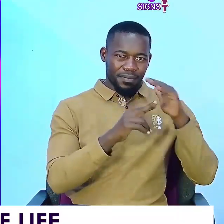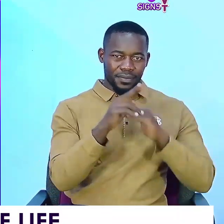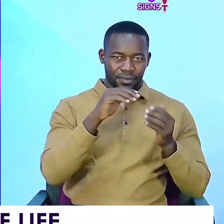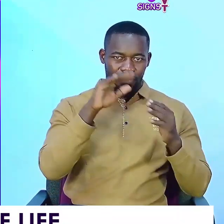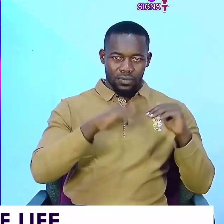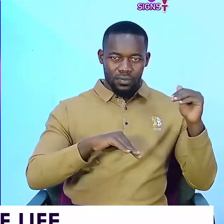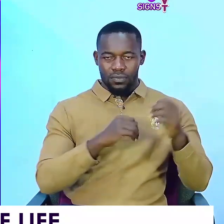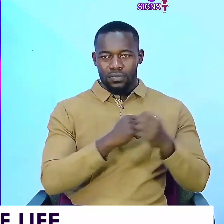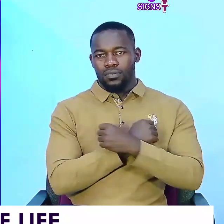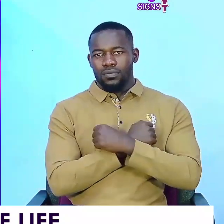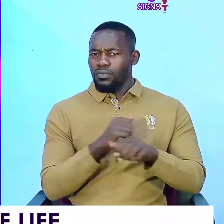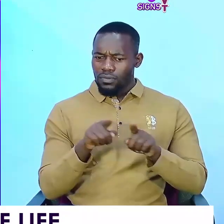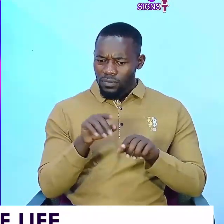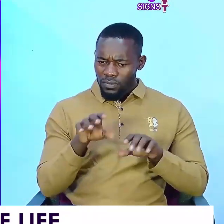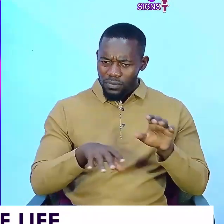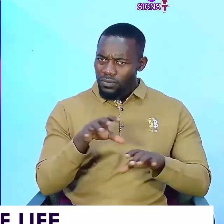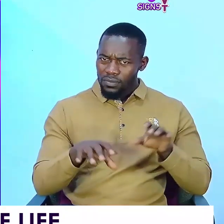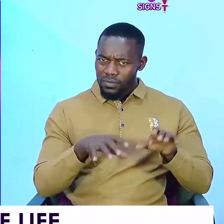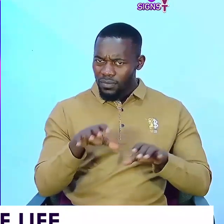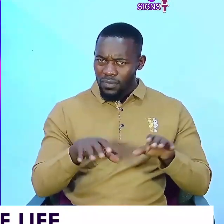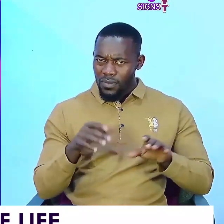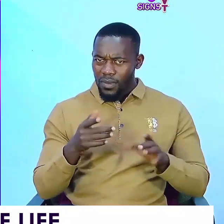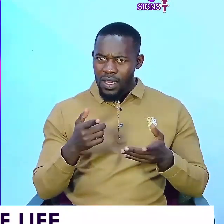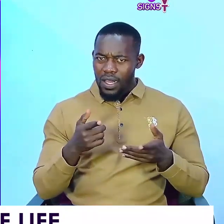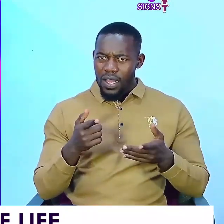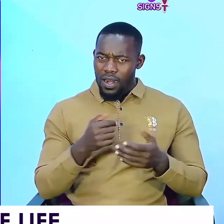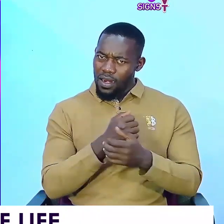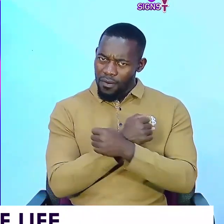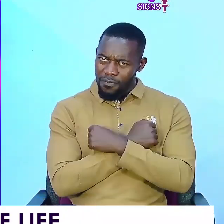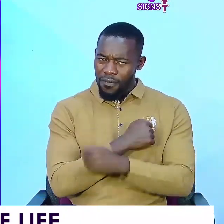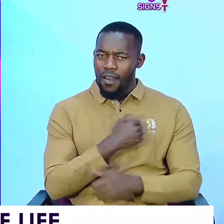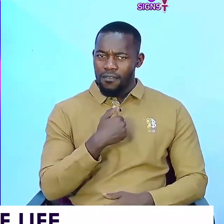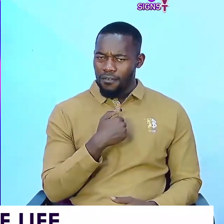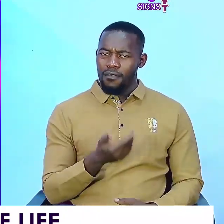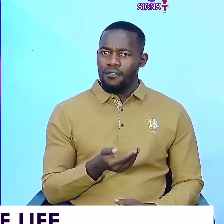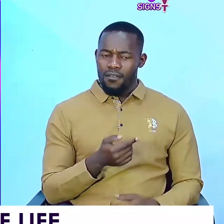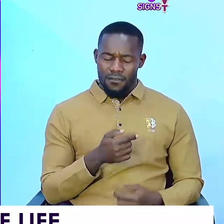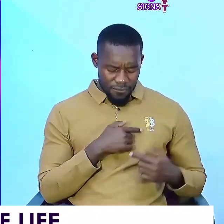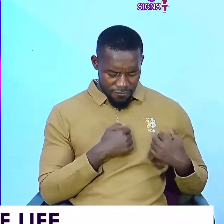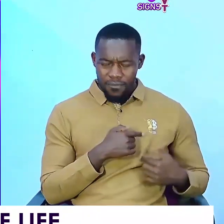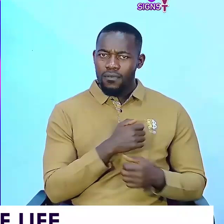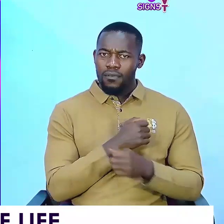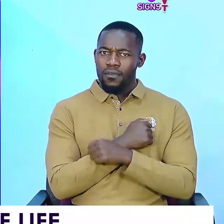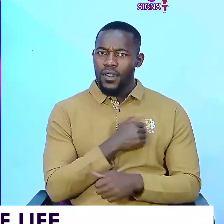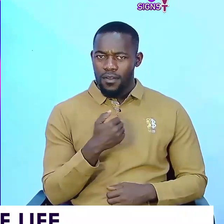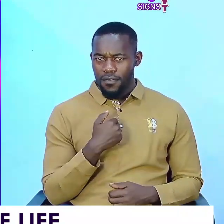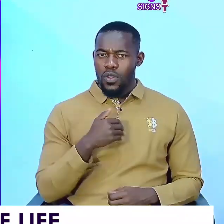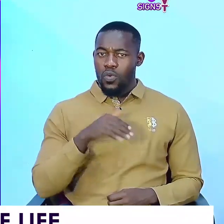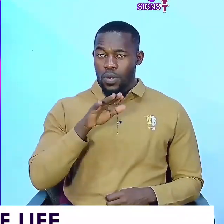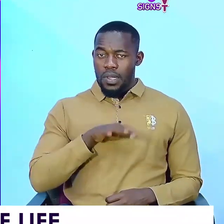even animals. Any creature can understand the language of love. So for the women, I want to combine